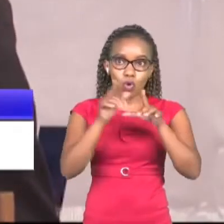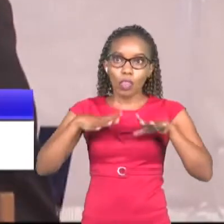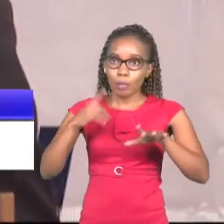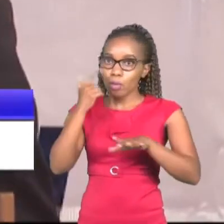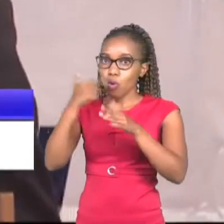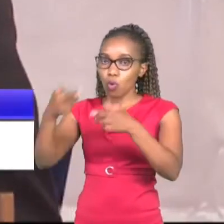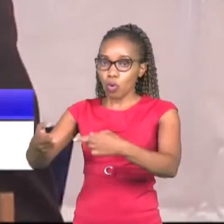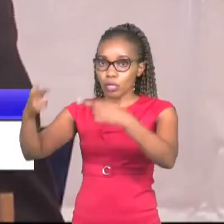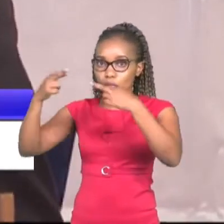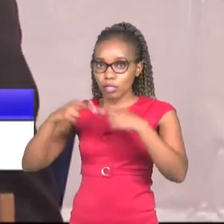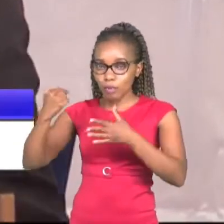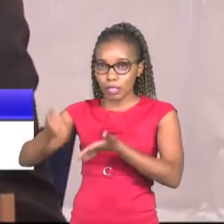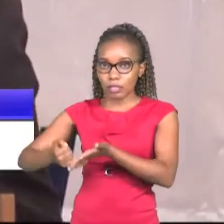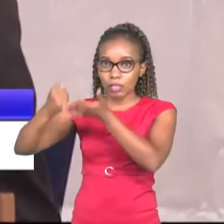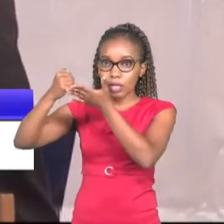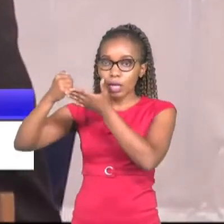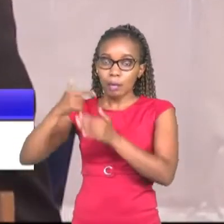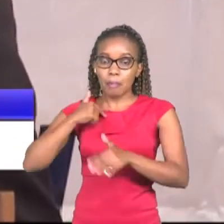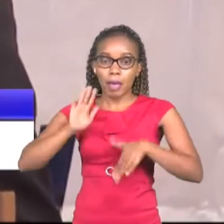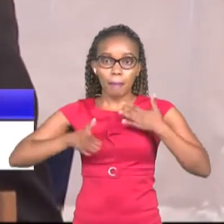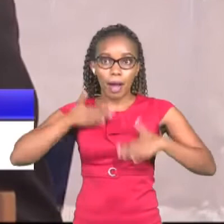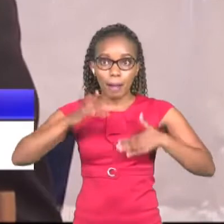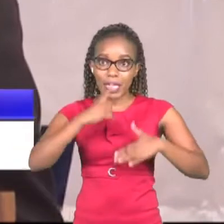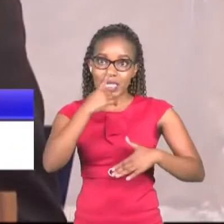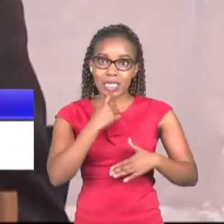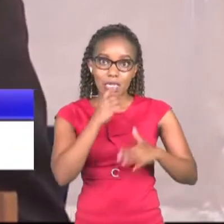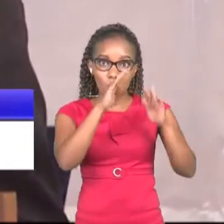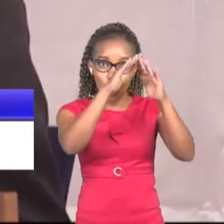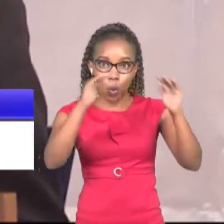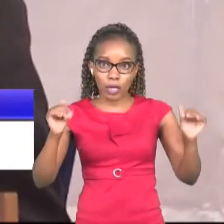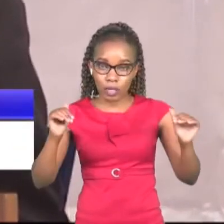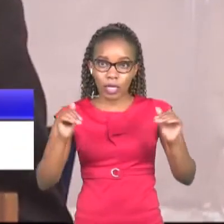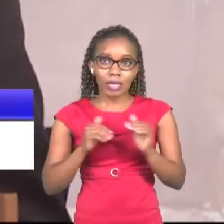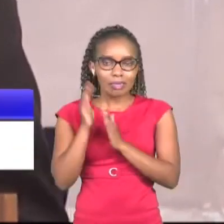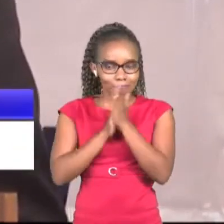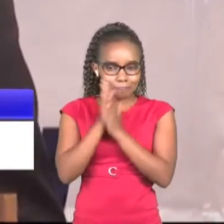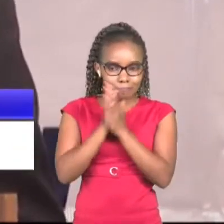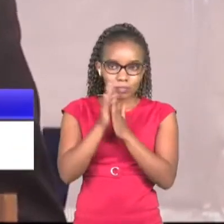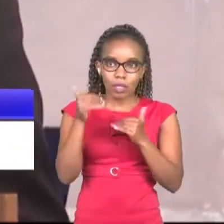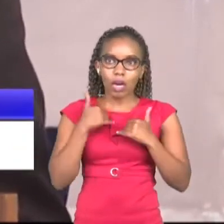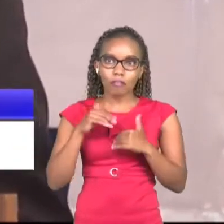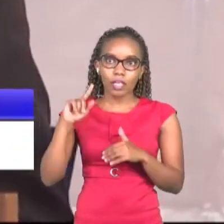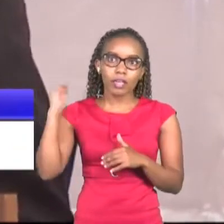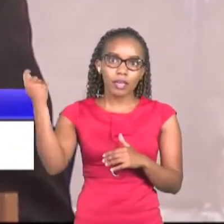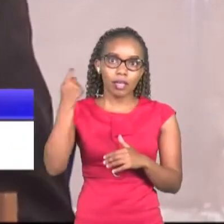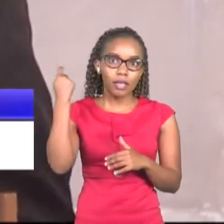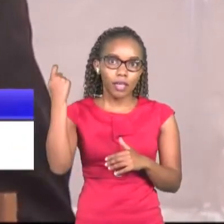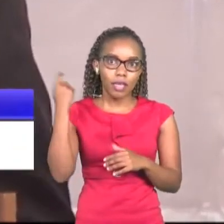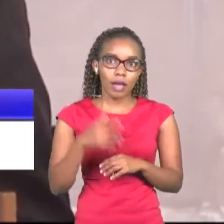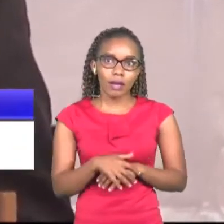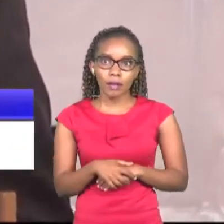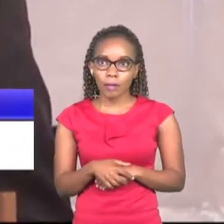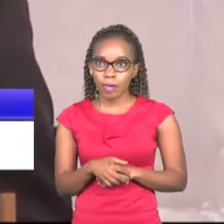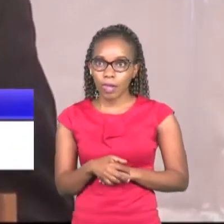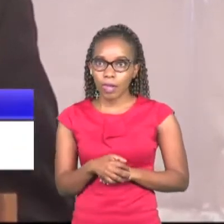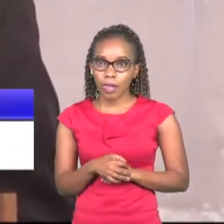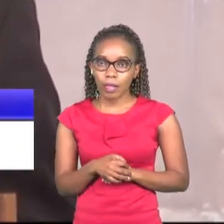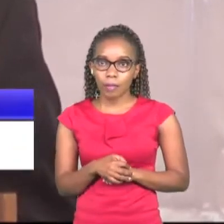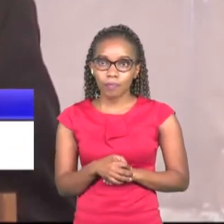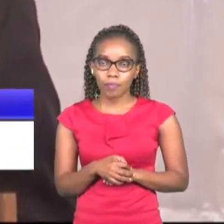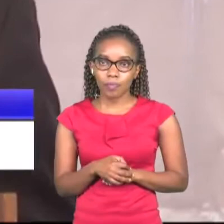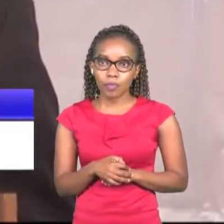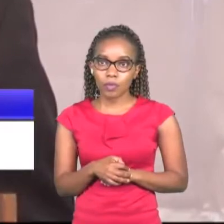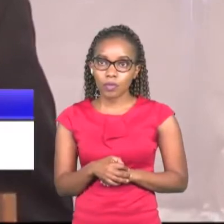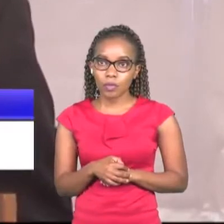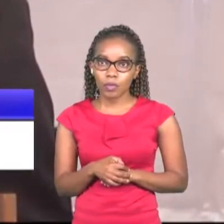assistance. I'm excited that the White House has taken an interest in Kenya and look forward to seeing